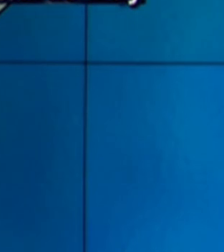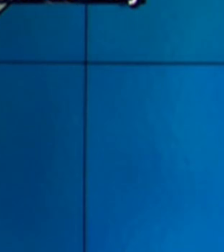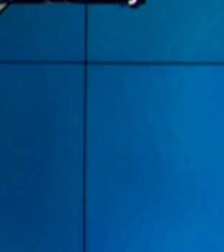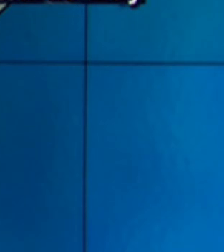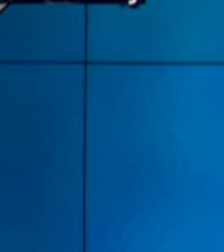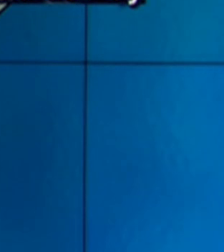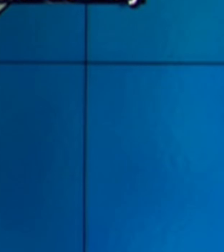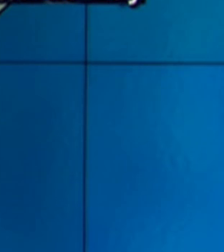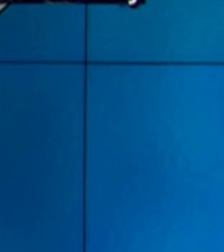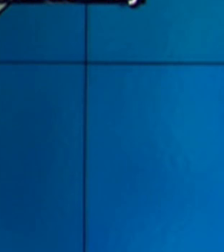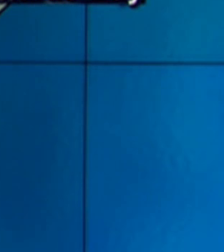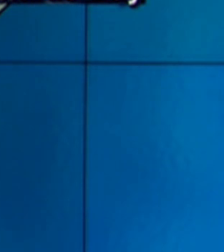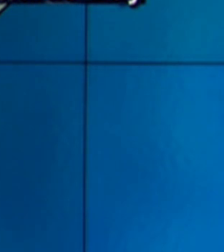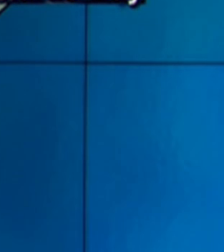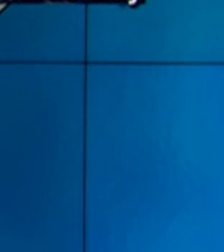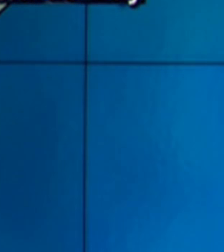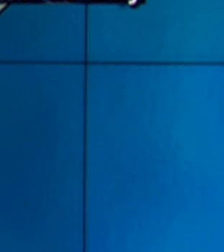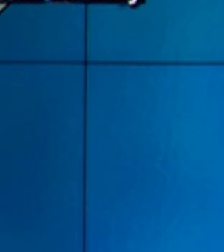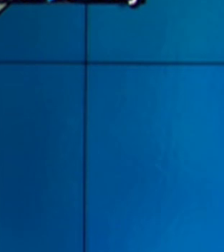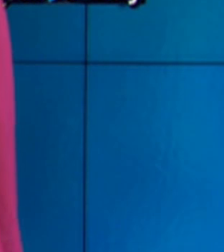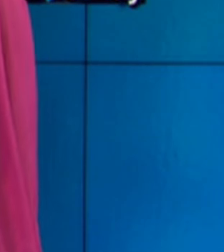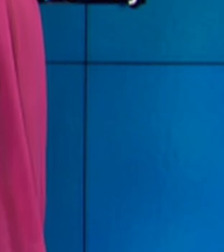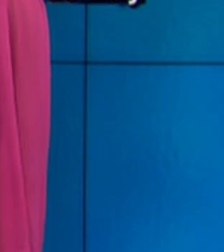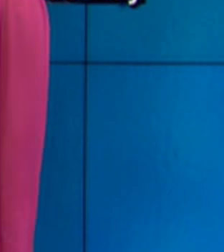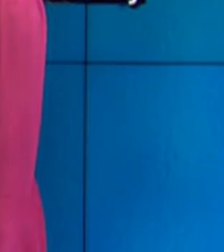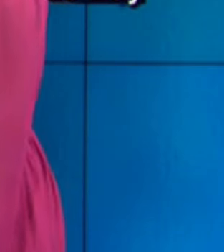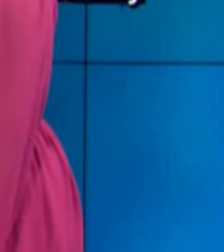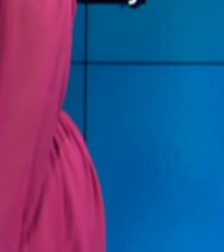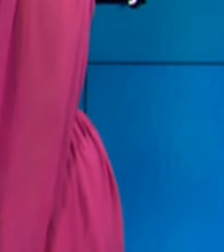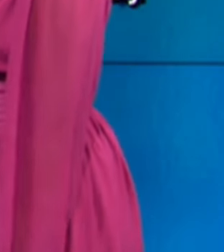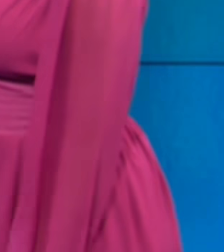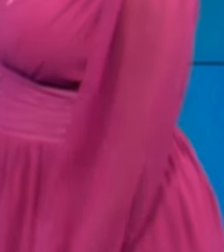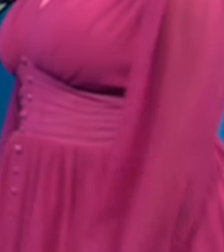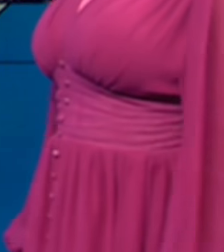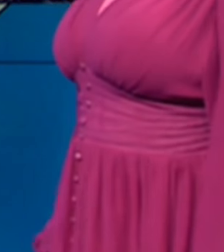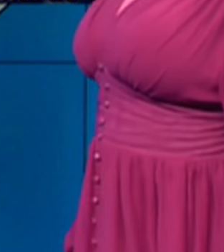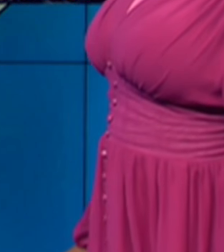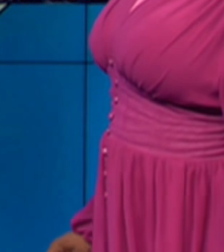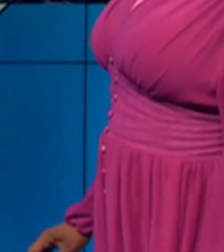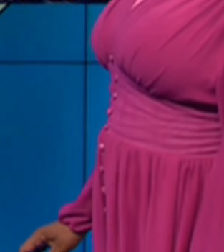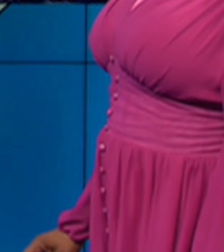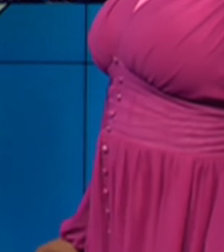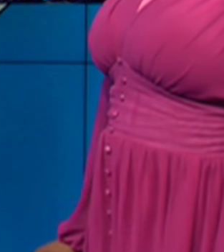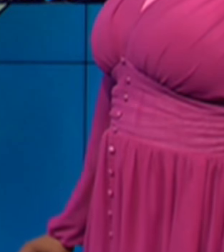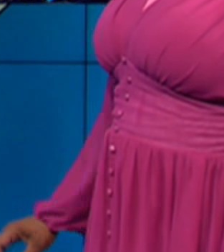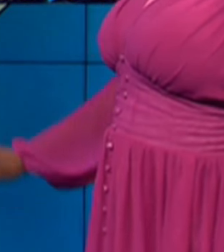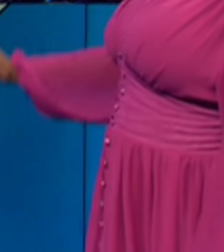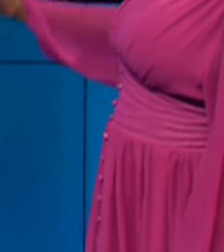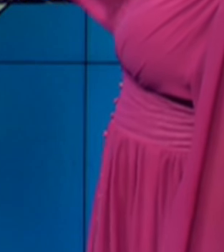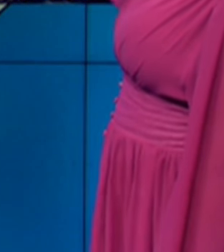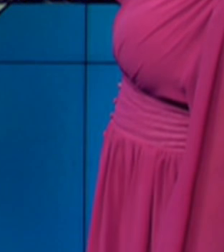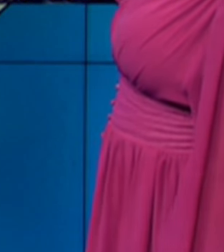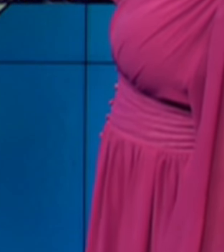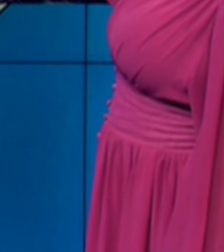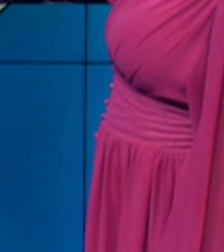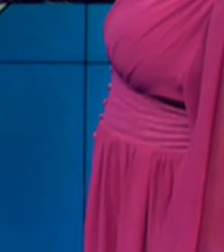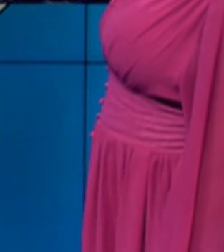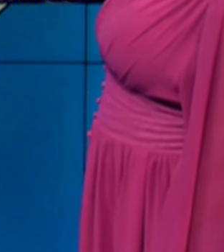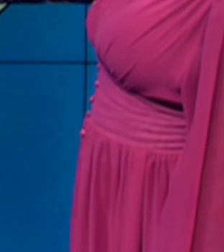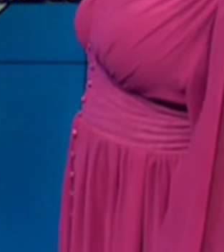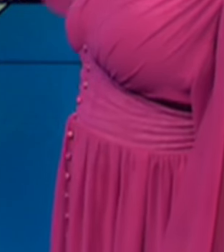Mogadi wa SABC2 ke rata go dumediša le go amogela bošegong ba lekgono a ke re lebelleng tša maemo boso gore tšona di re tshwaretšeng re lebelela